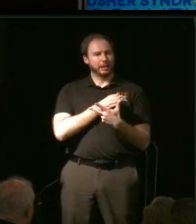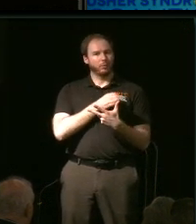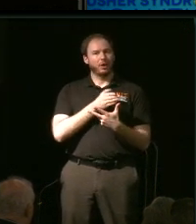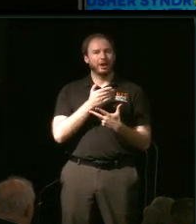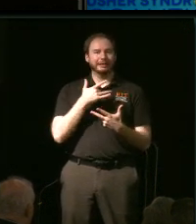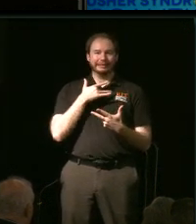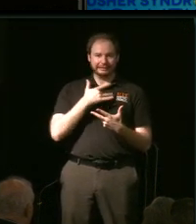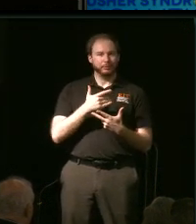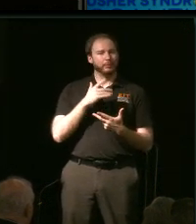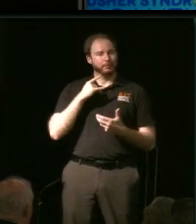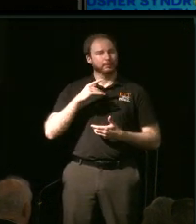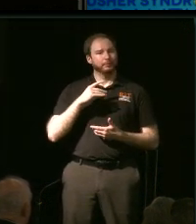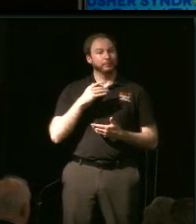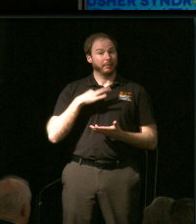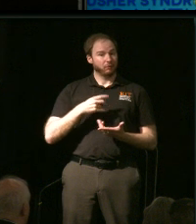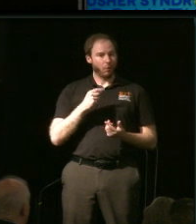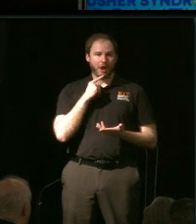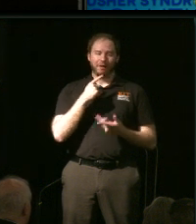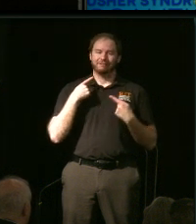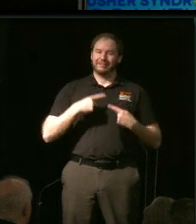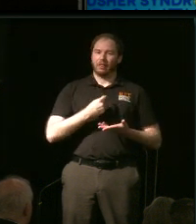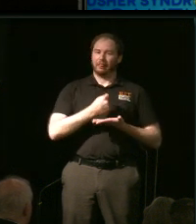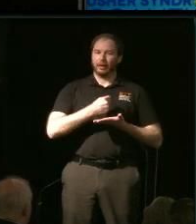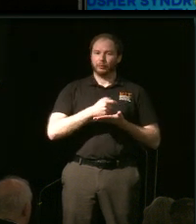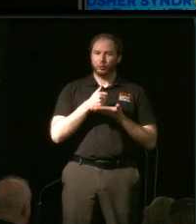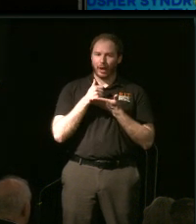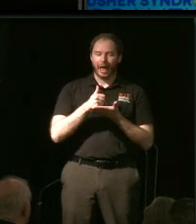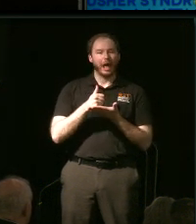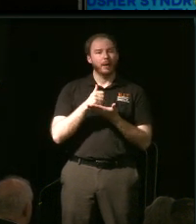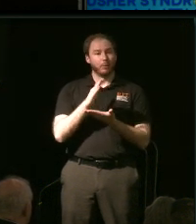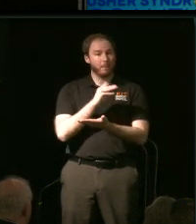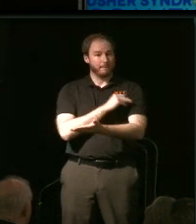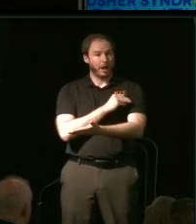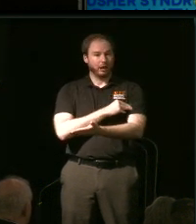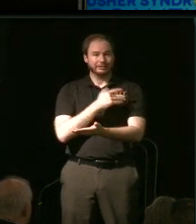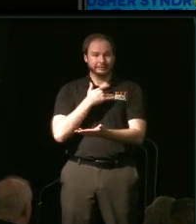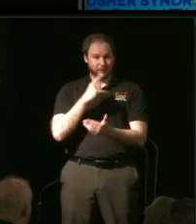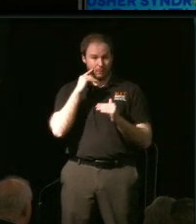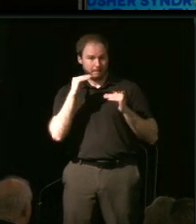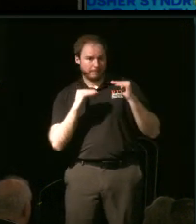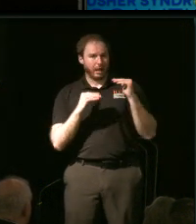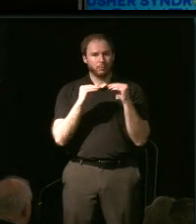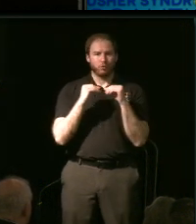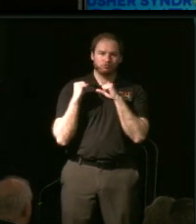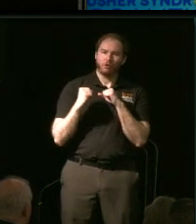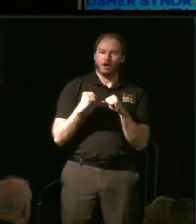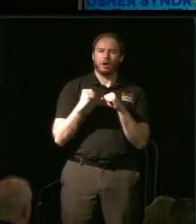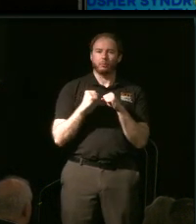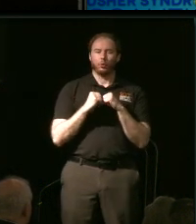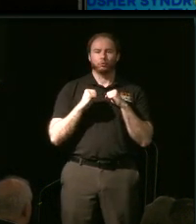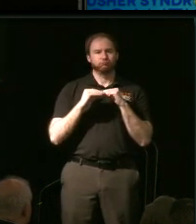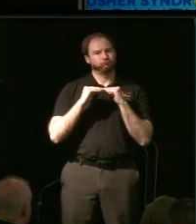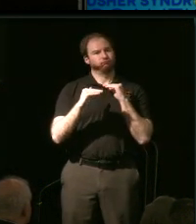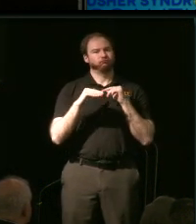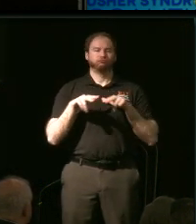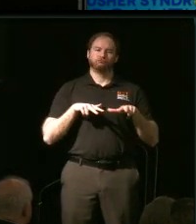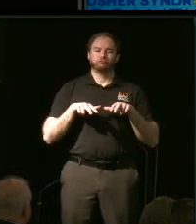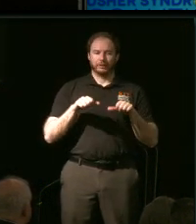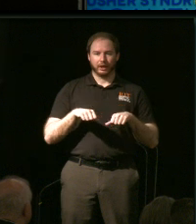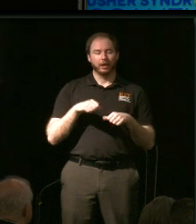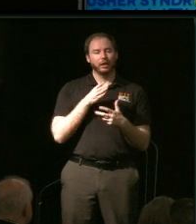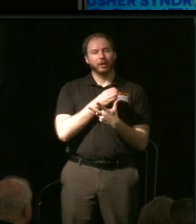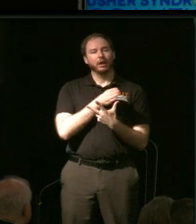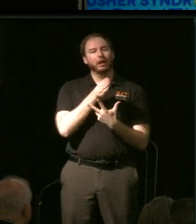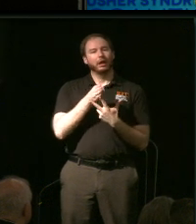from physical therapy to strengthen the muscles that we use for balance. Individuals with